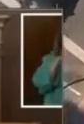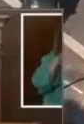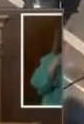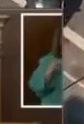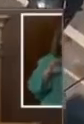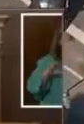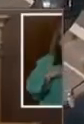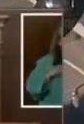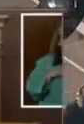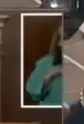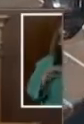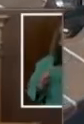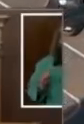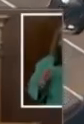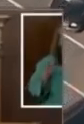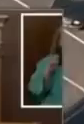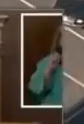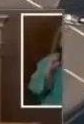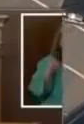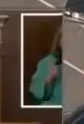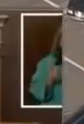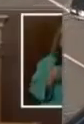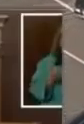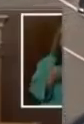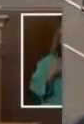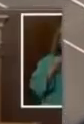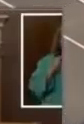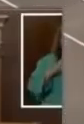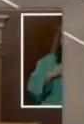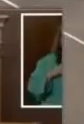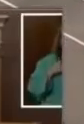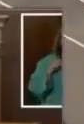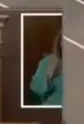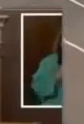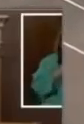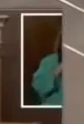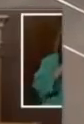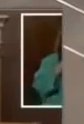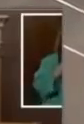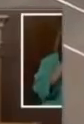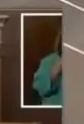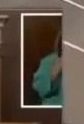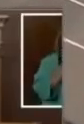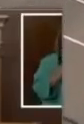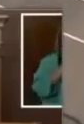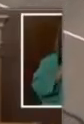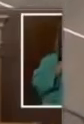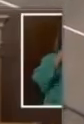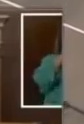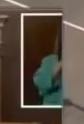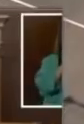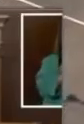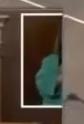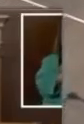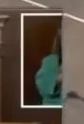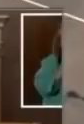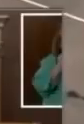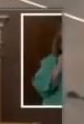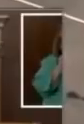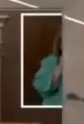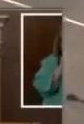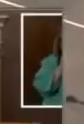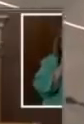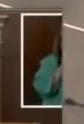way. And now, our mission is to work fast, to be thorough, and to get